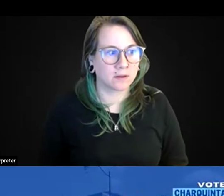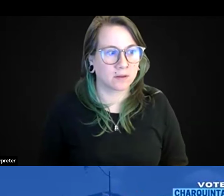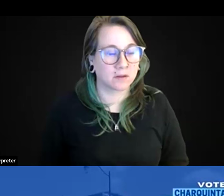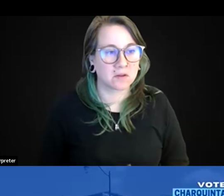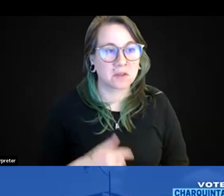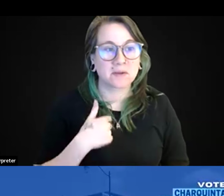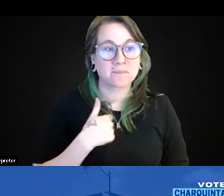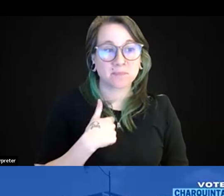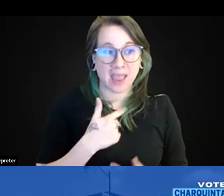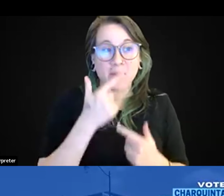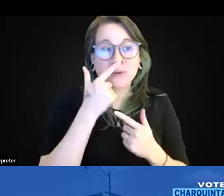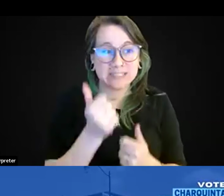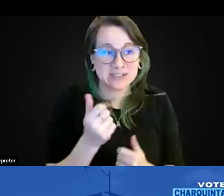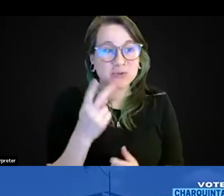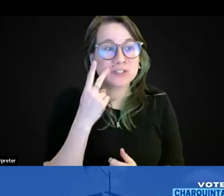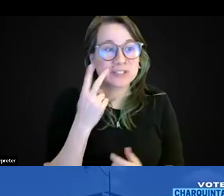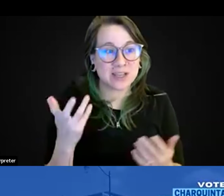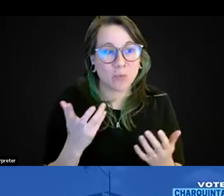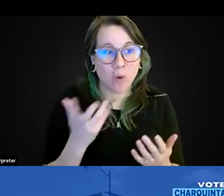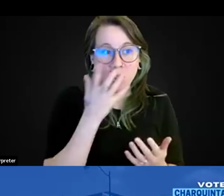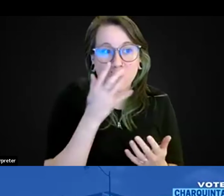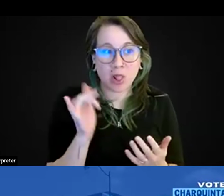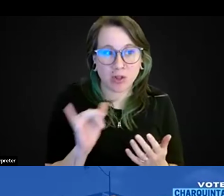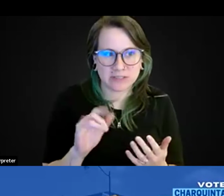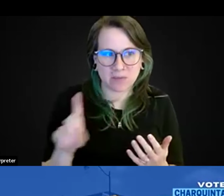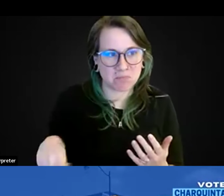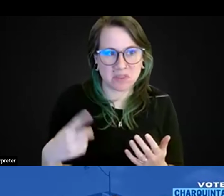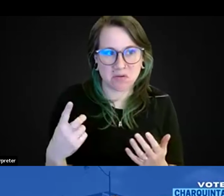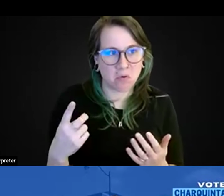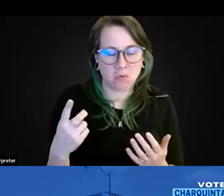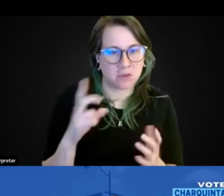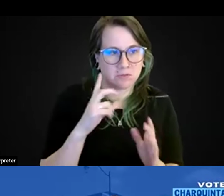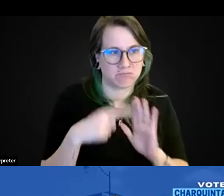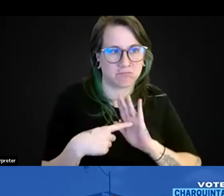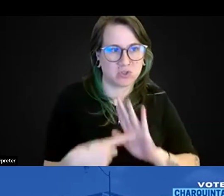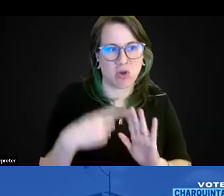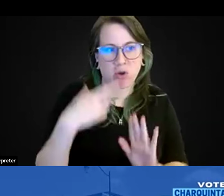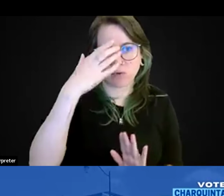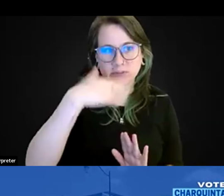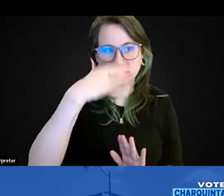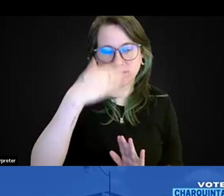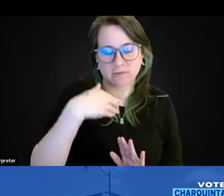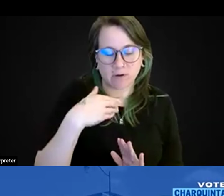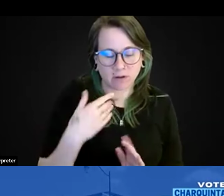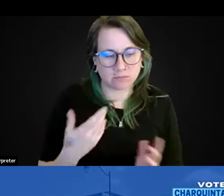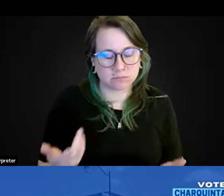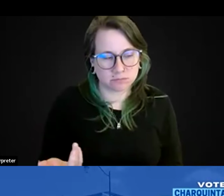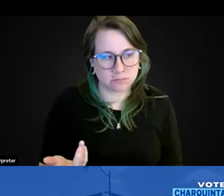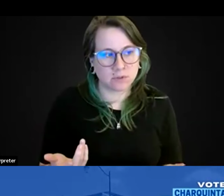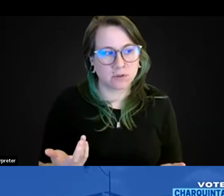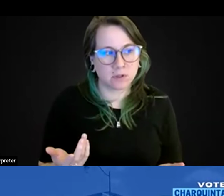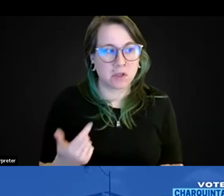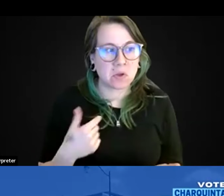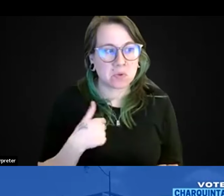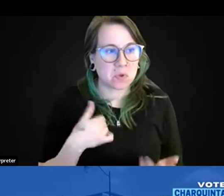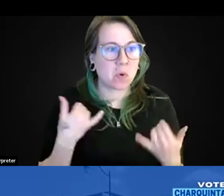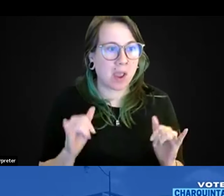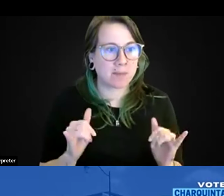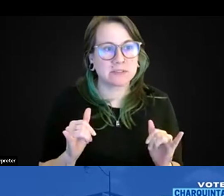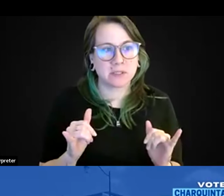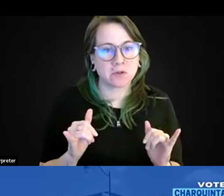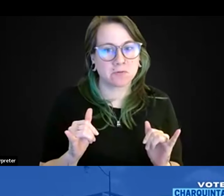I was interested in seeing what this would look like, but the only rendering was the front facade. So I'm still sticking